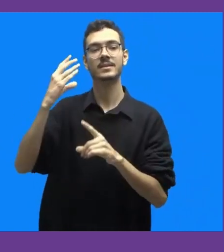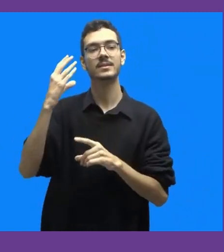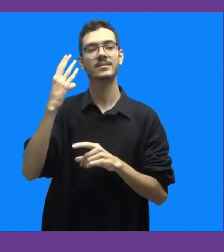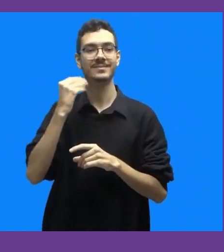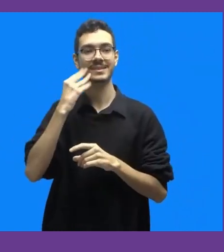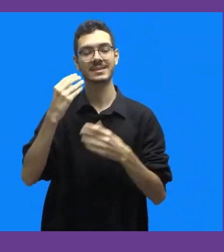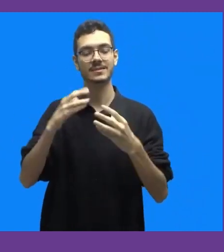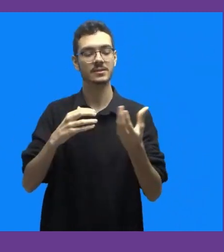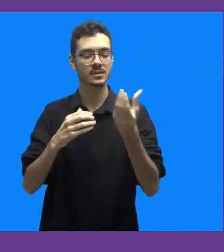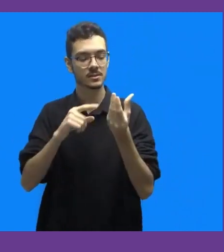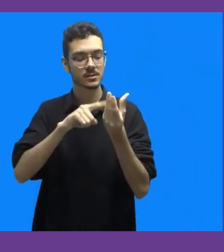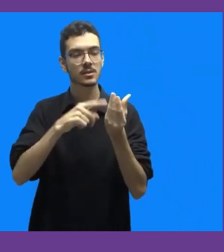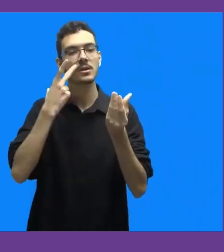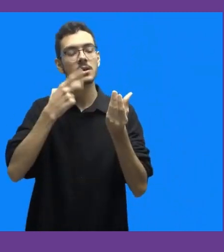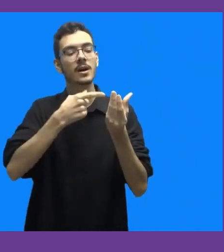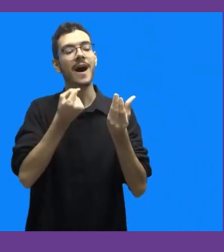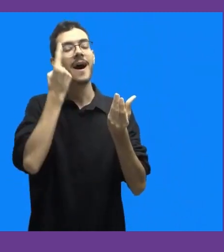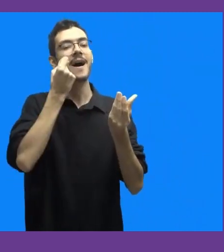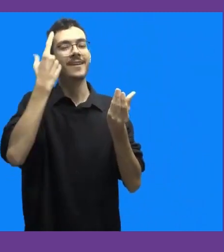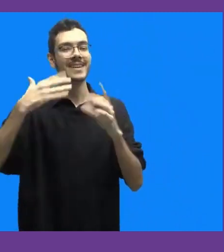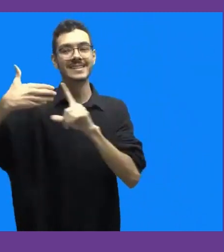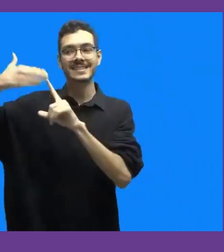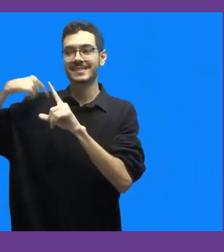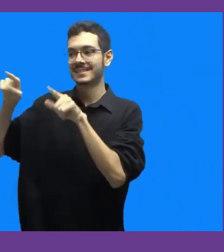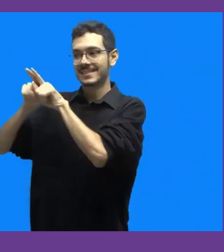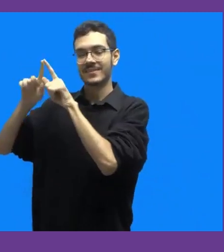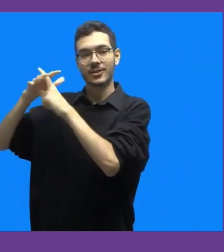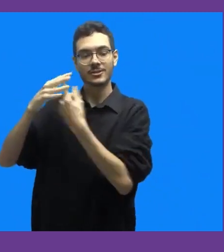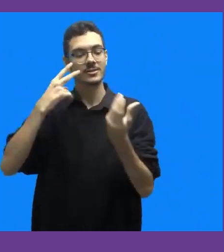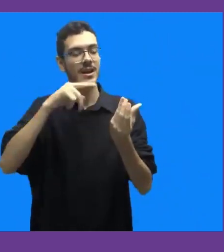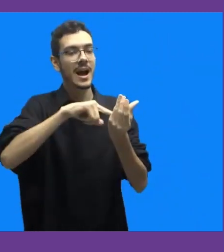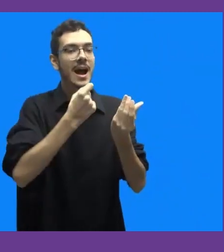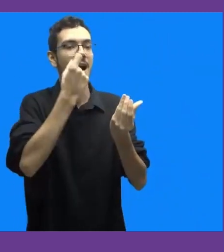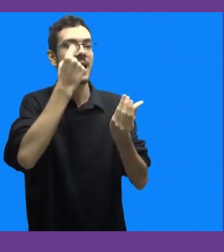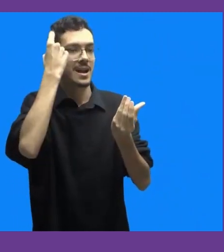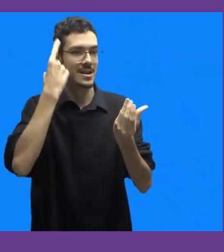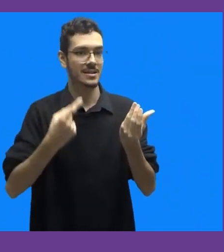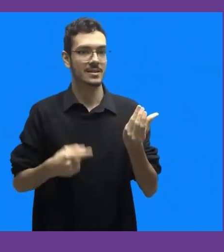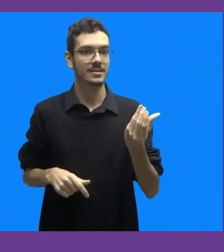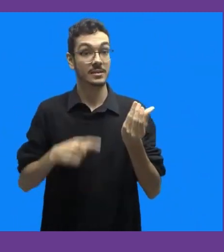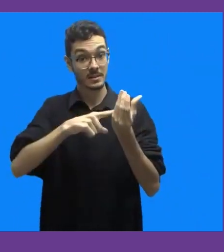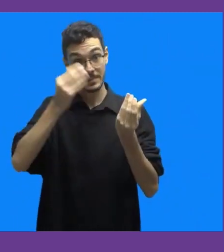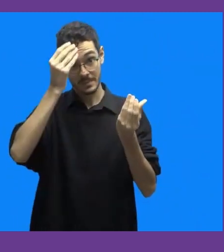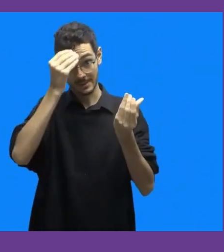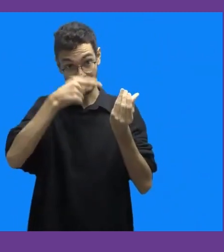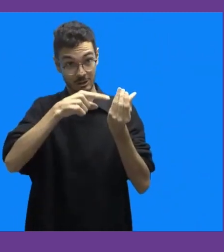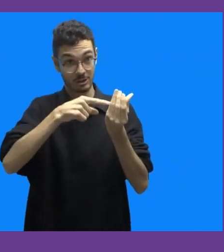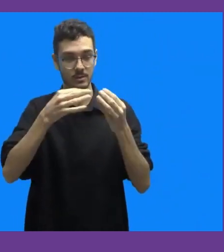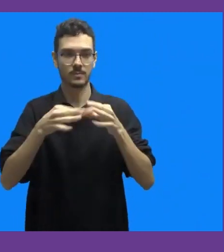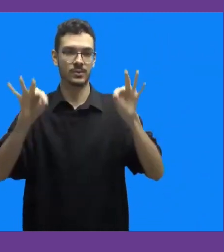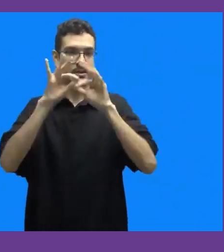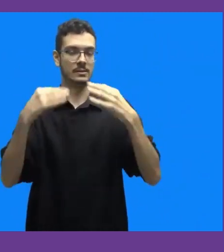that knowledge that we have around us? So I think that's the main issue. And